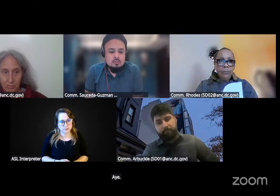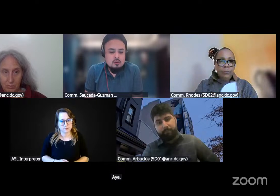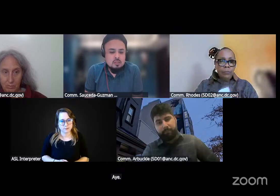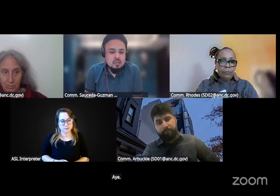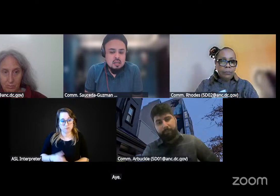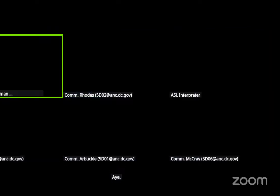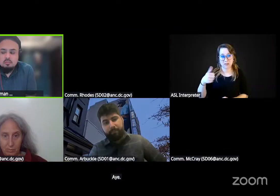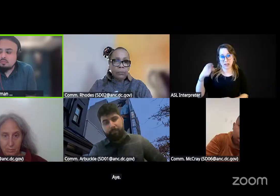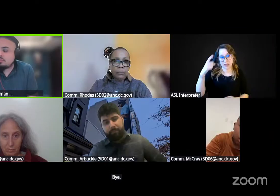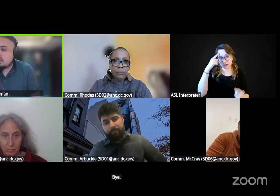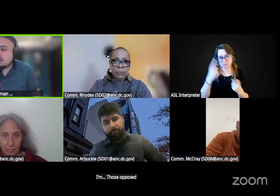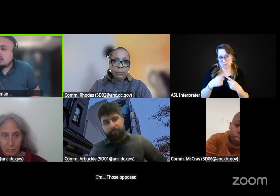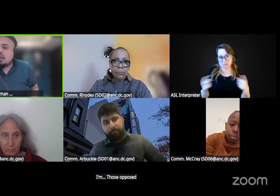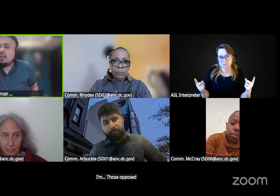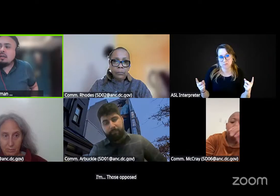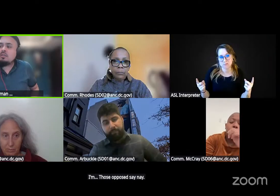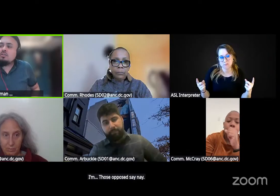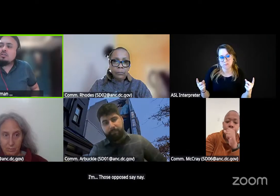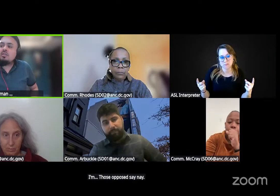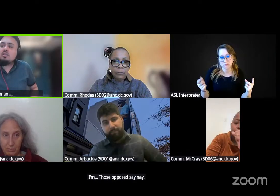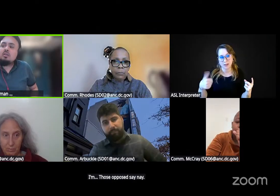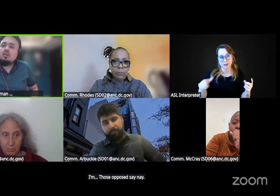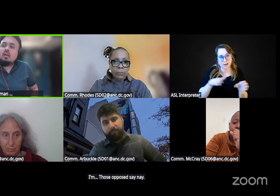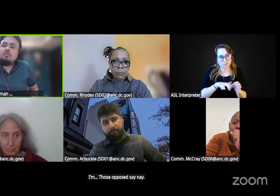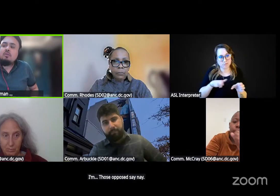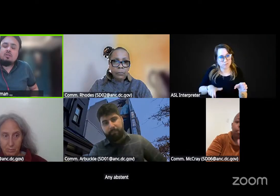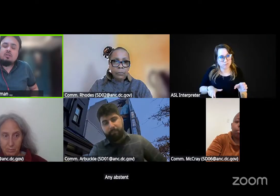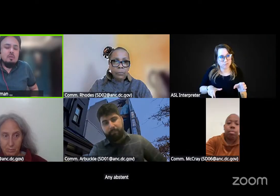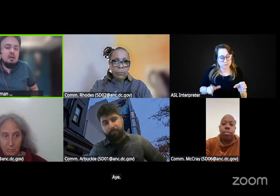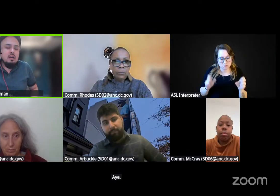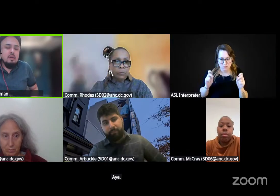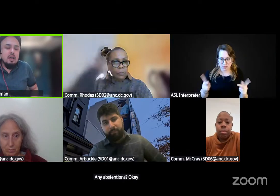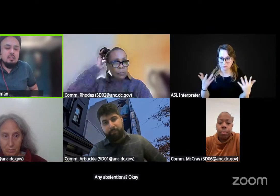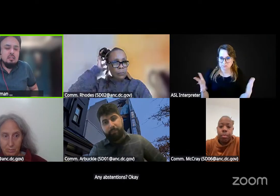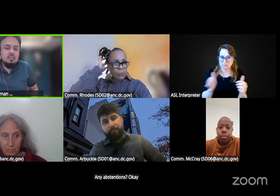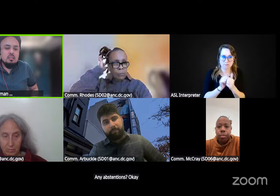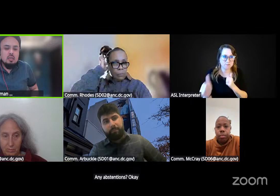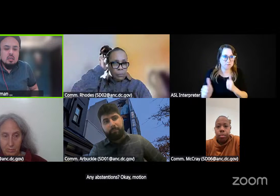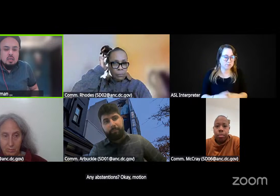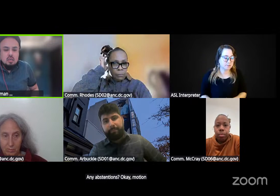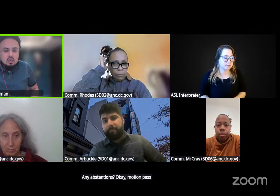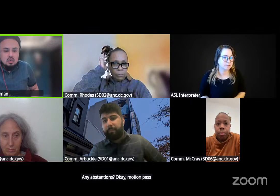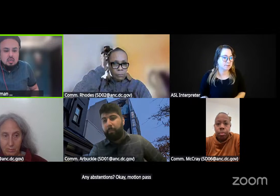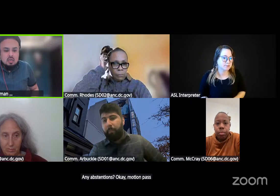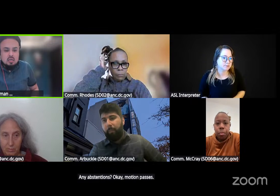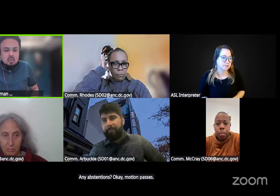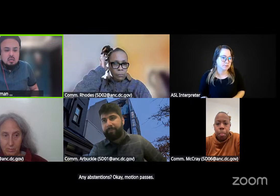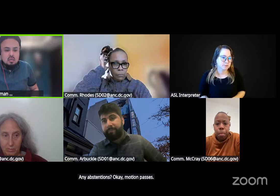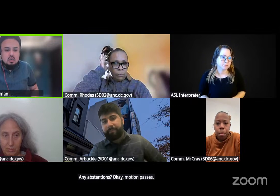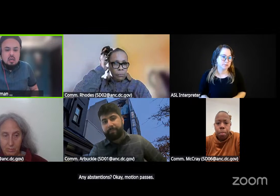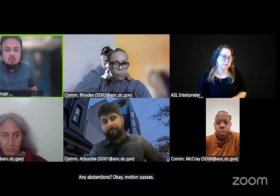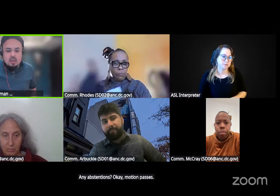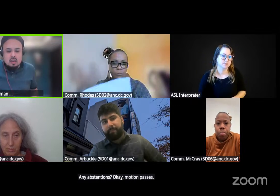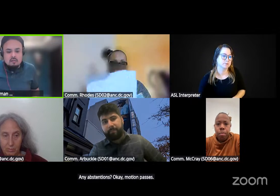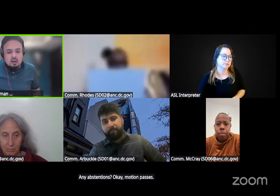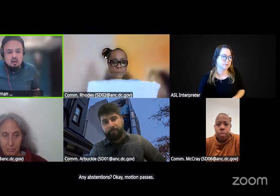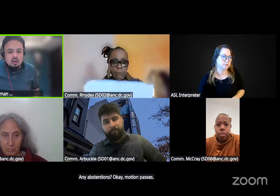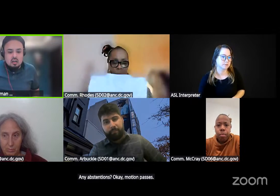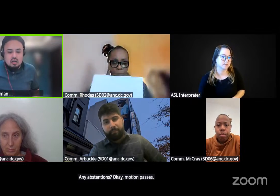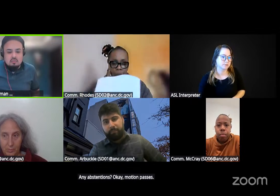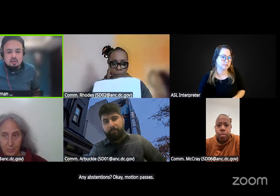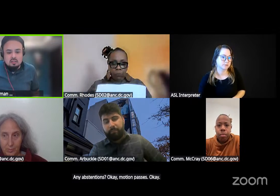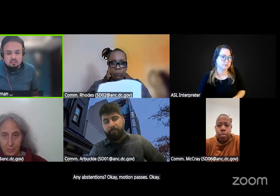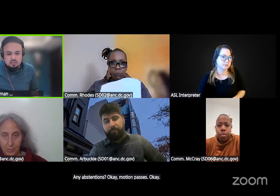Those opposed say nay. Any abstentions? Okay, motion passes. Okay, we have